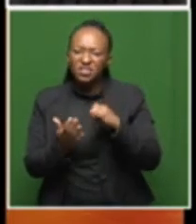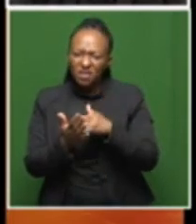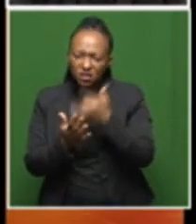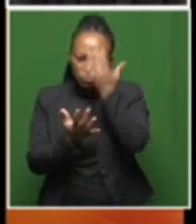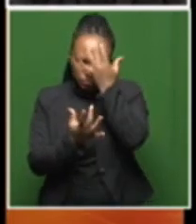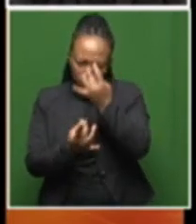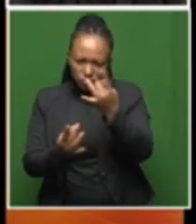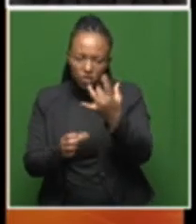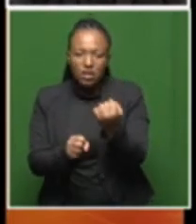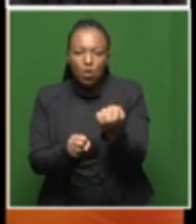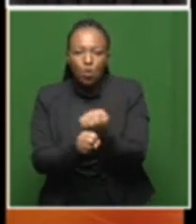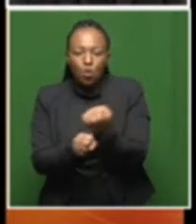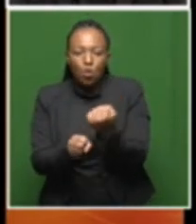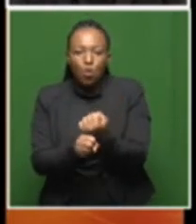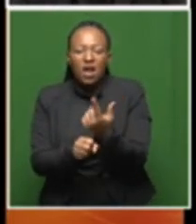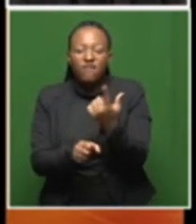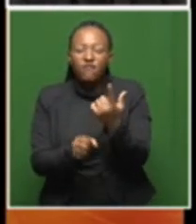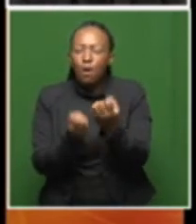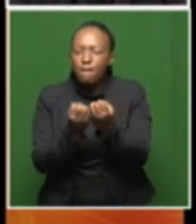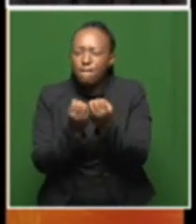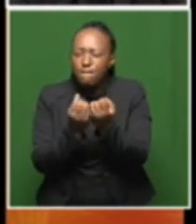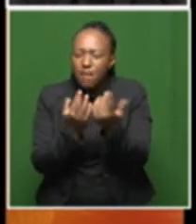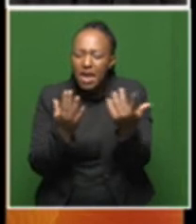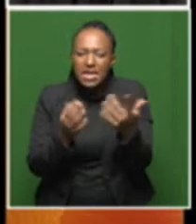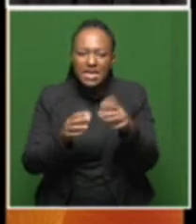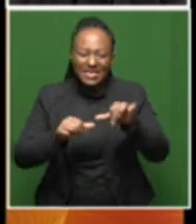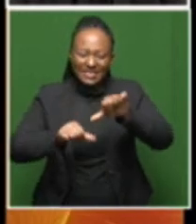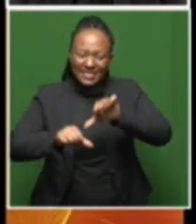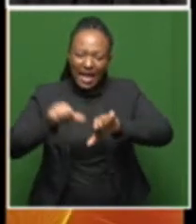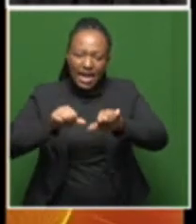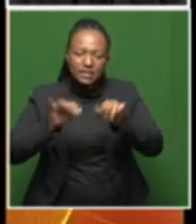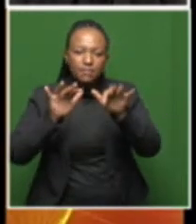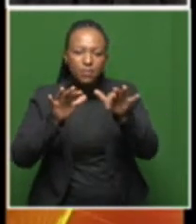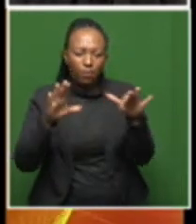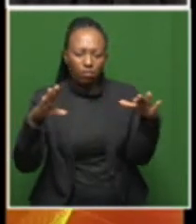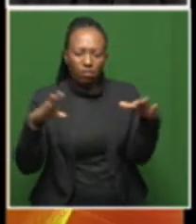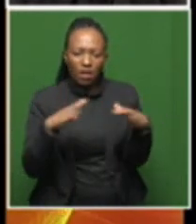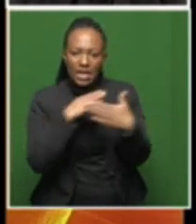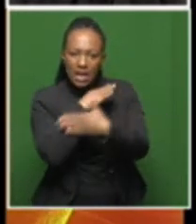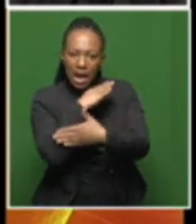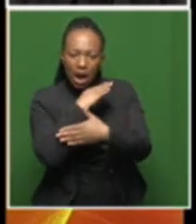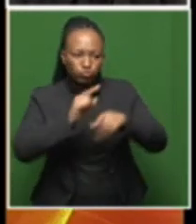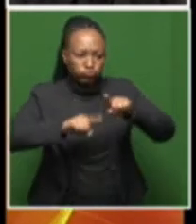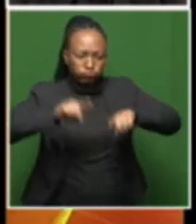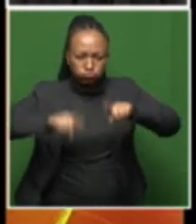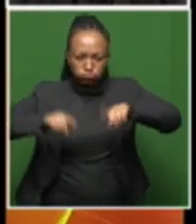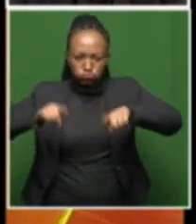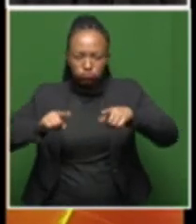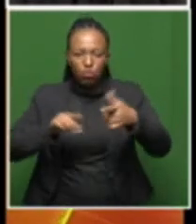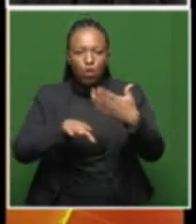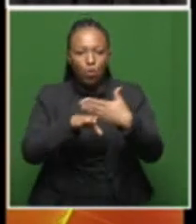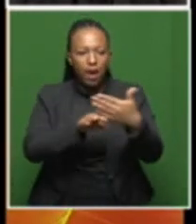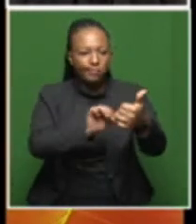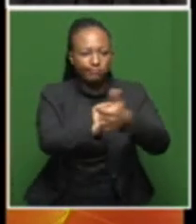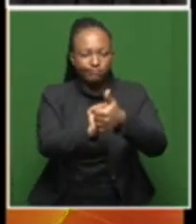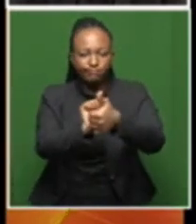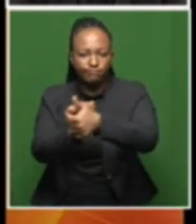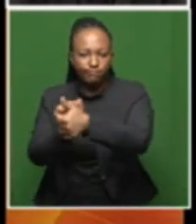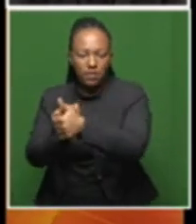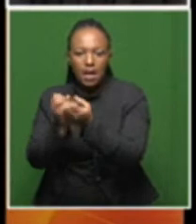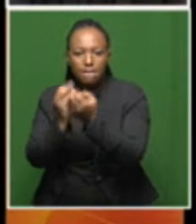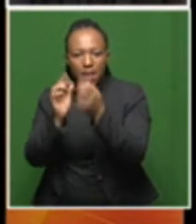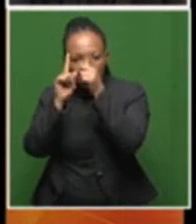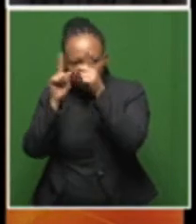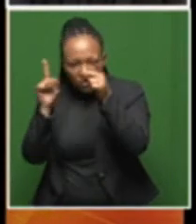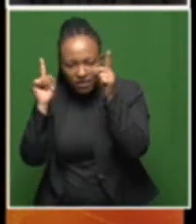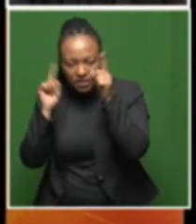that this work is the work of hundreds of scientists across the countries in very close collaboration with many universities,